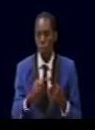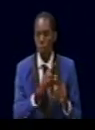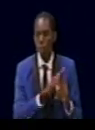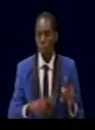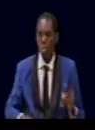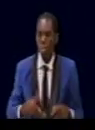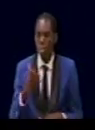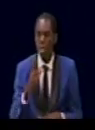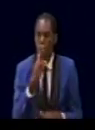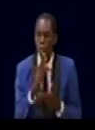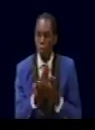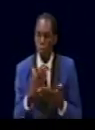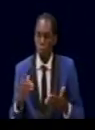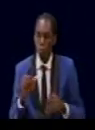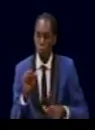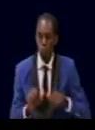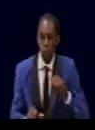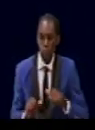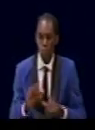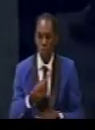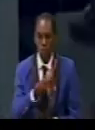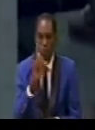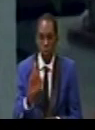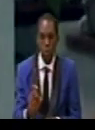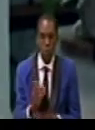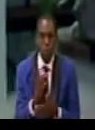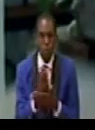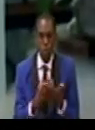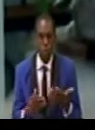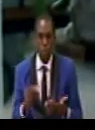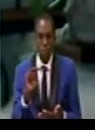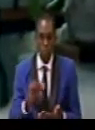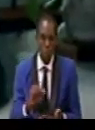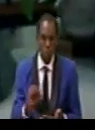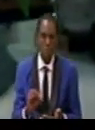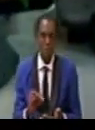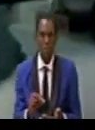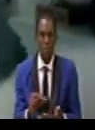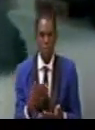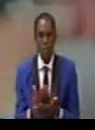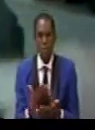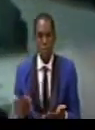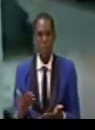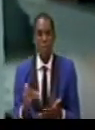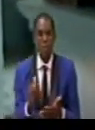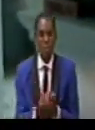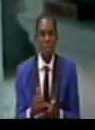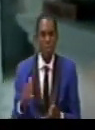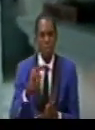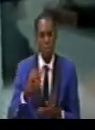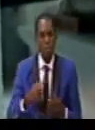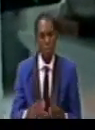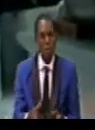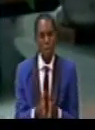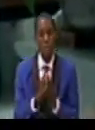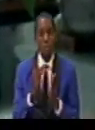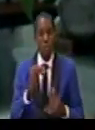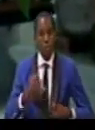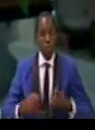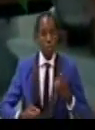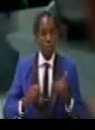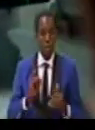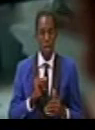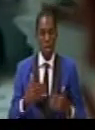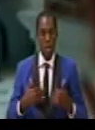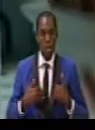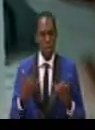are some questions, and there are some misgivings. A lot of questions will be in their hearts. The joy I have now, will it